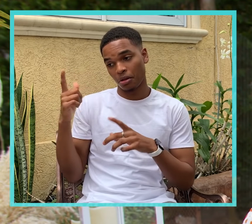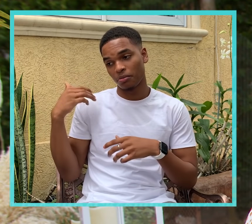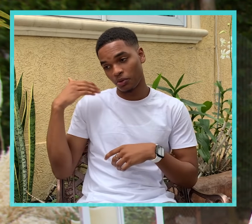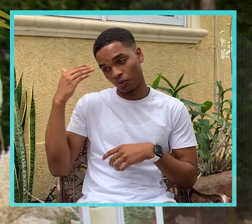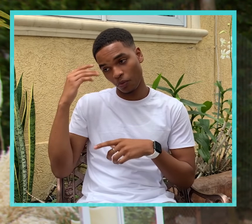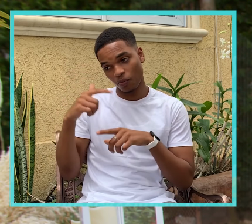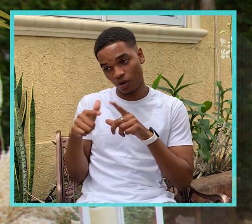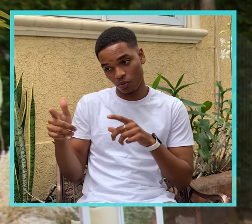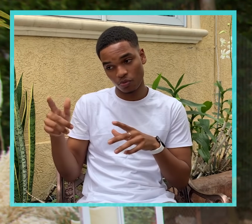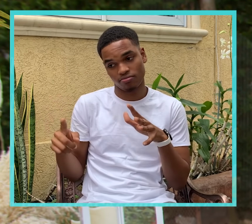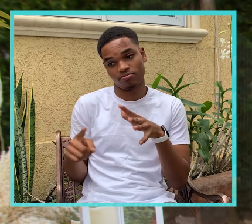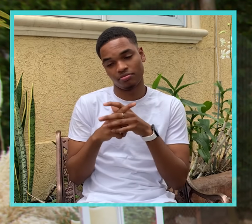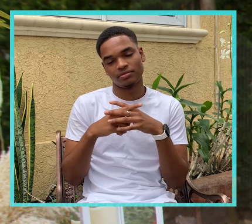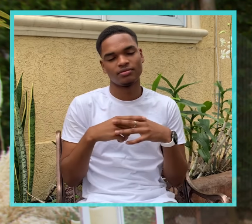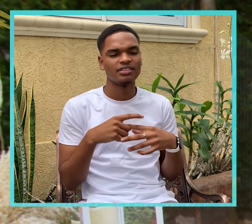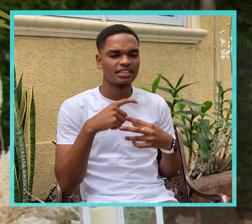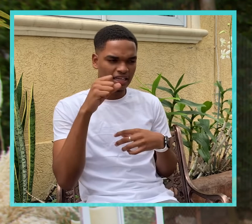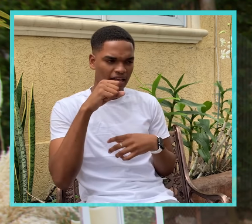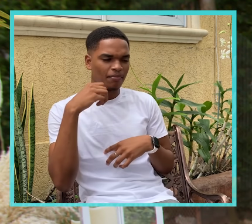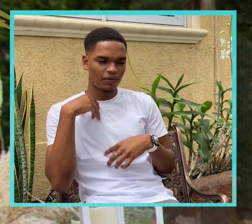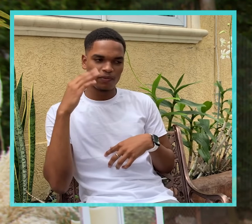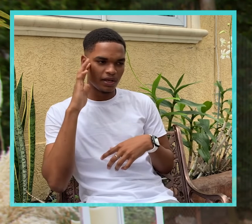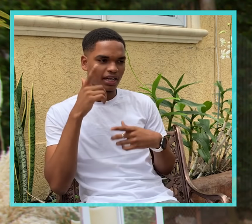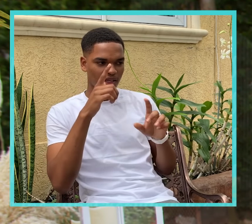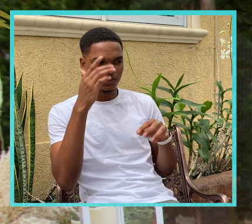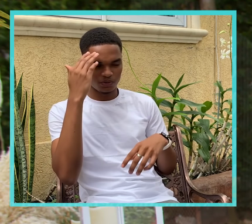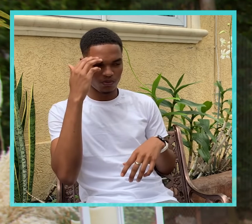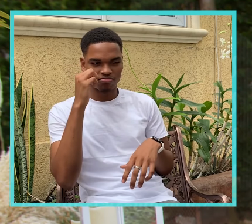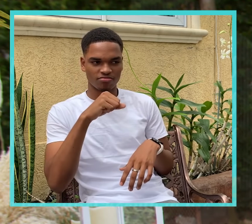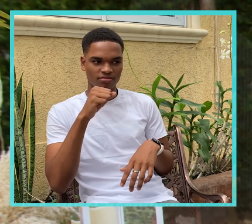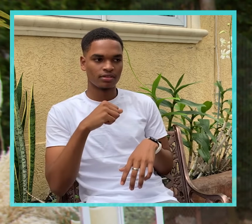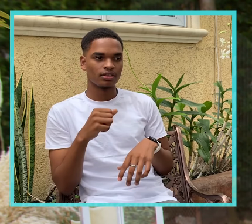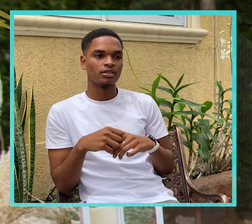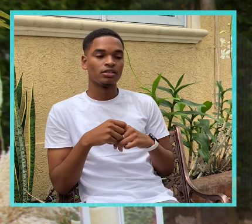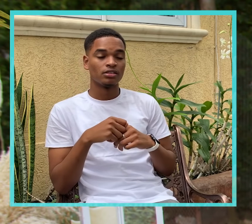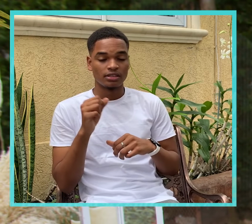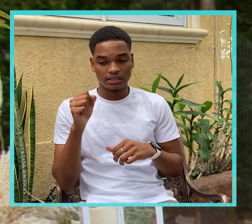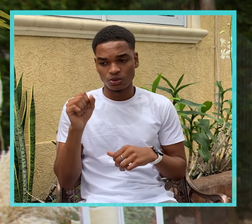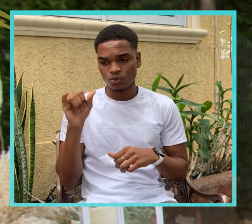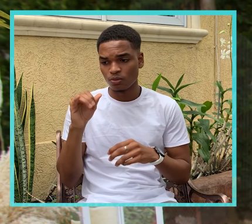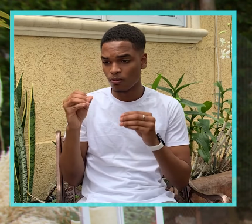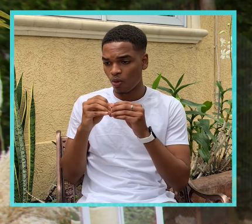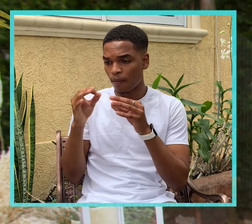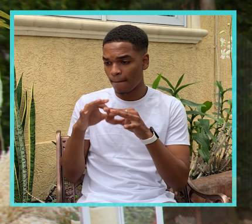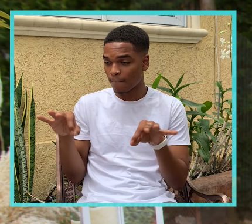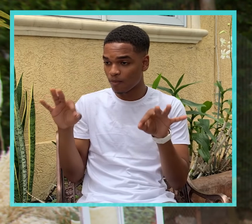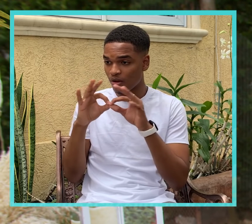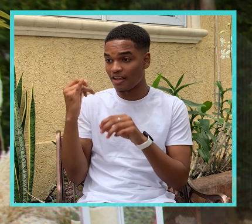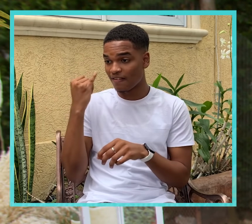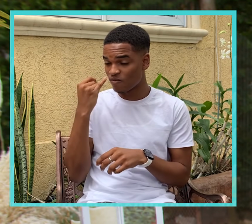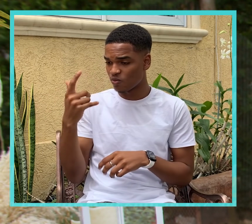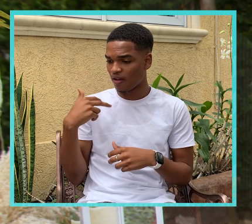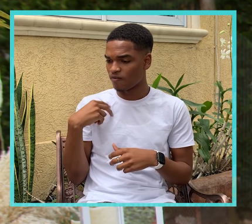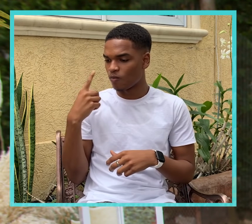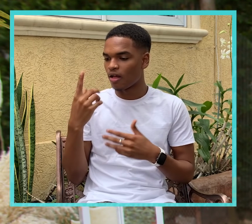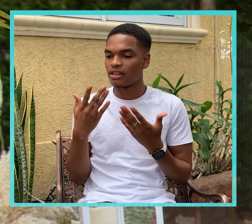I'm going to be like. Yeah. I'll let you know. Definitely. And more importantly, if you had one thing to say